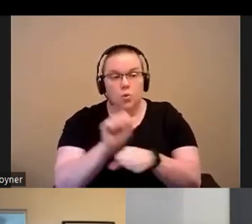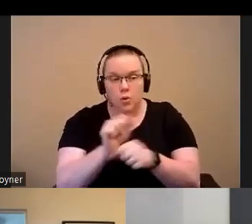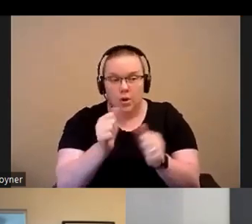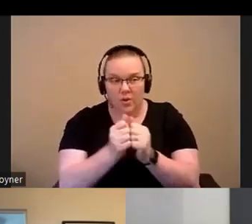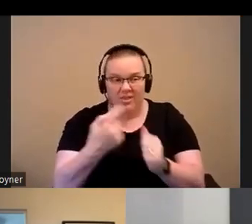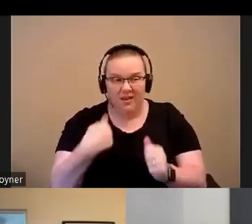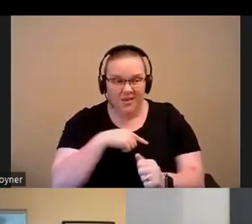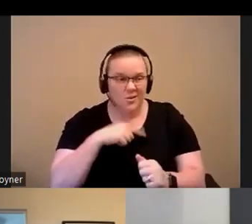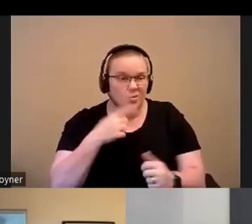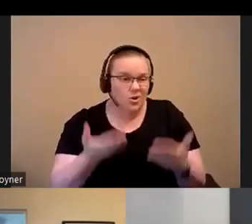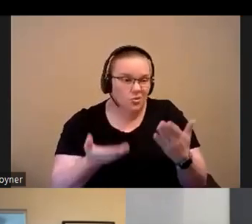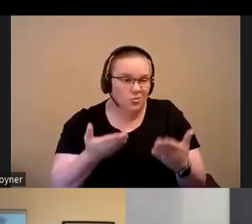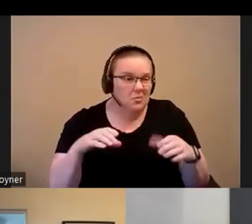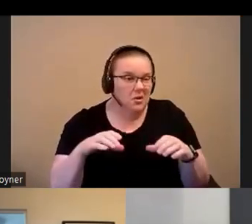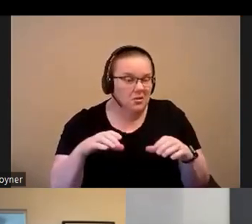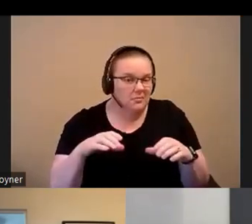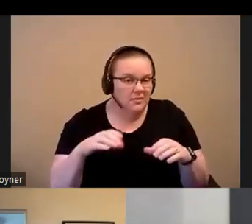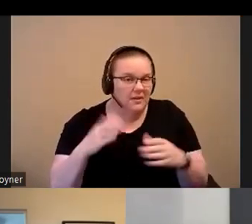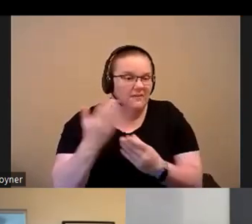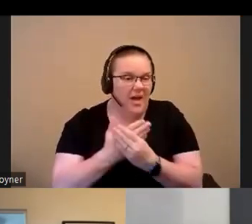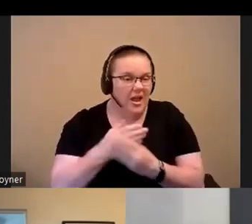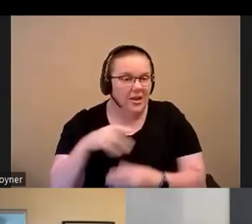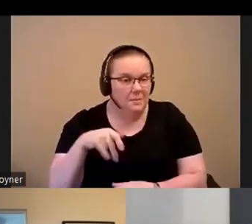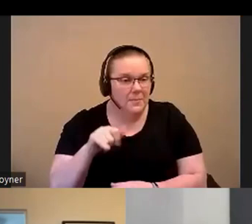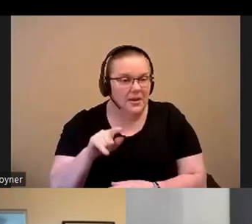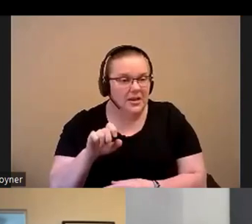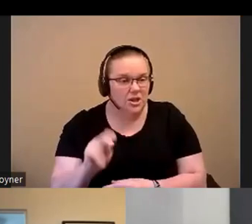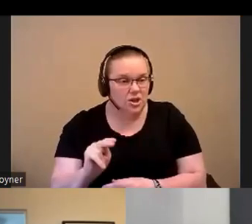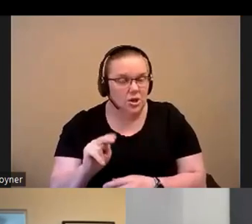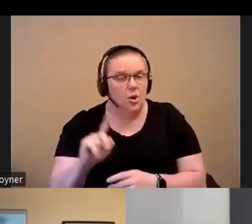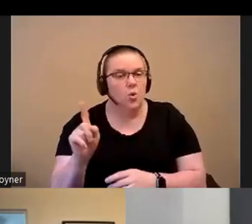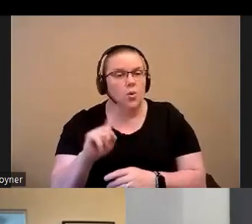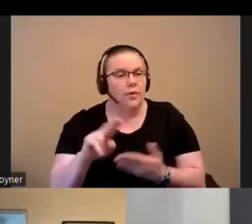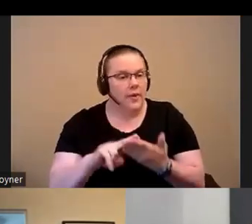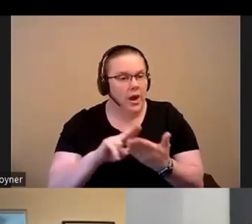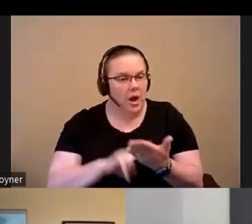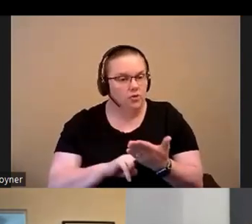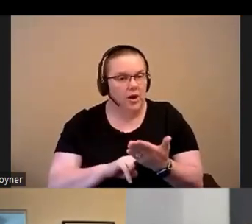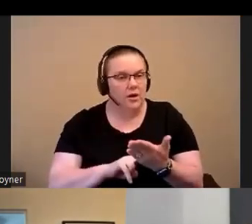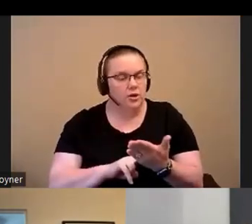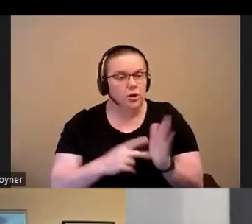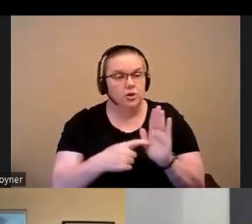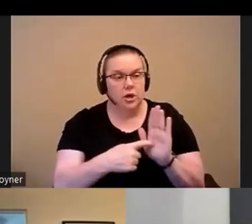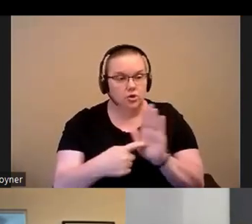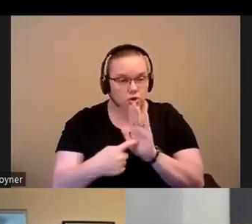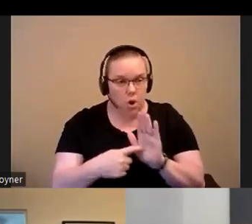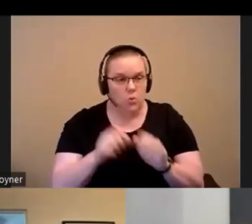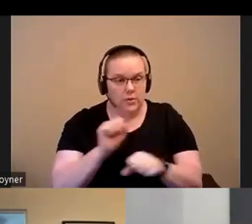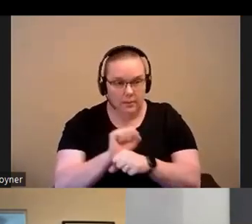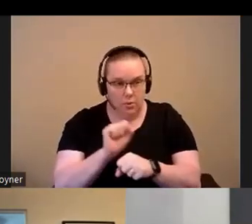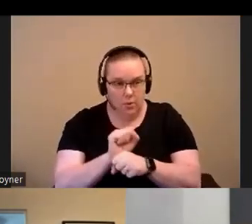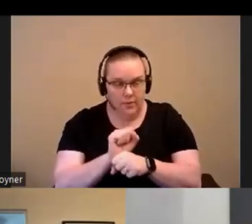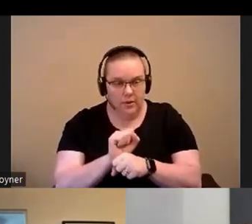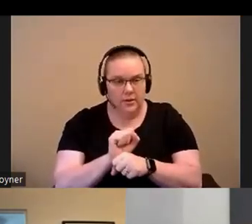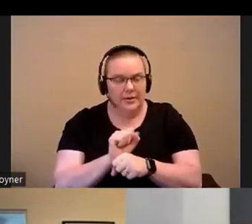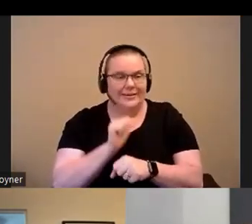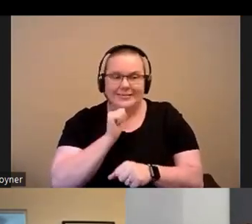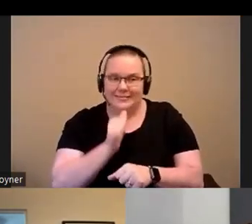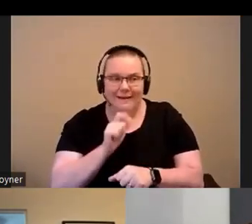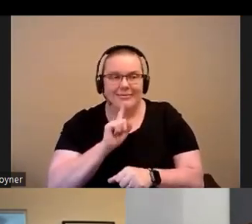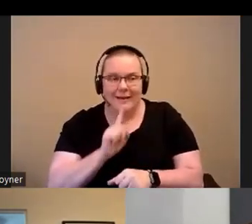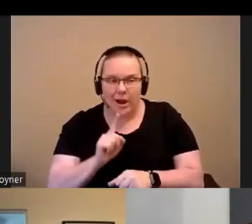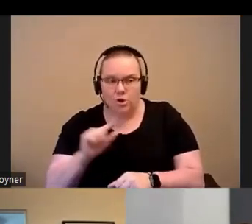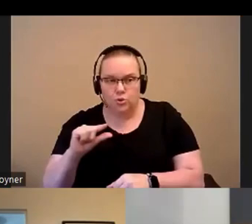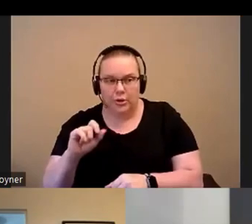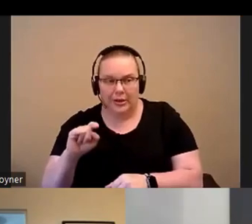we're doing is we're filing a petition where the contract that is showing employment isn't the gigs, it's